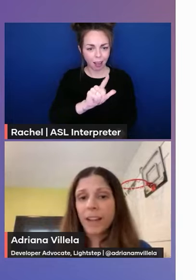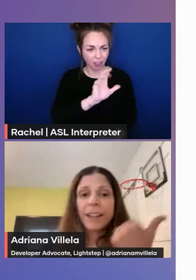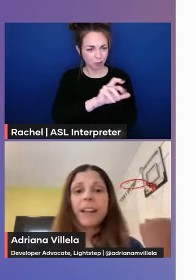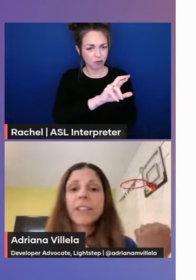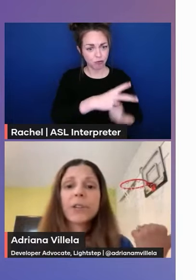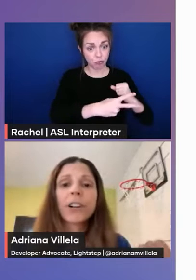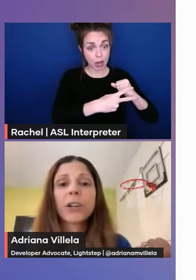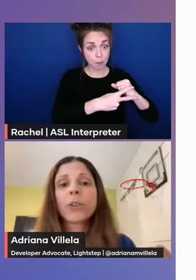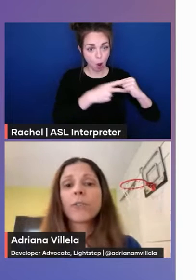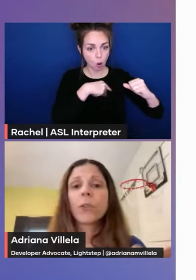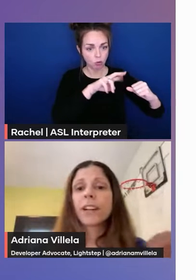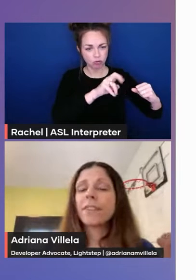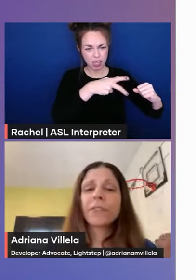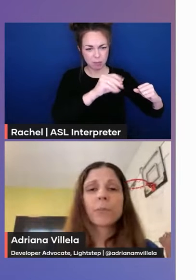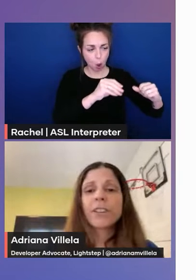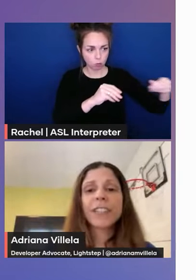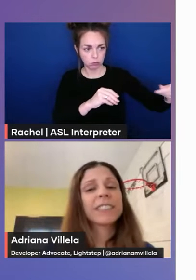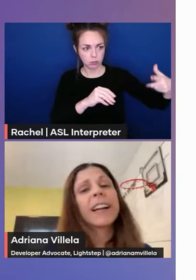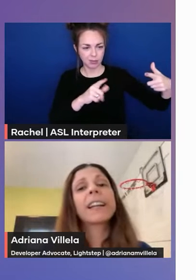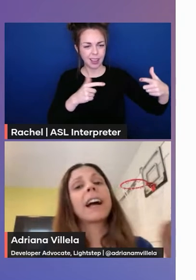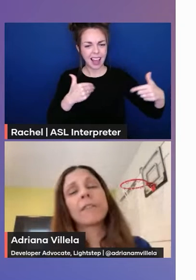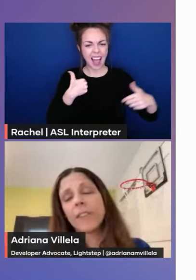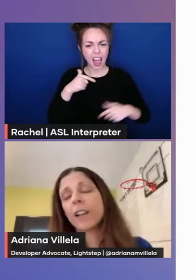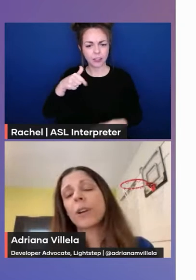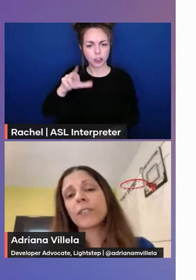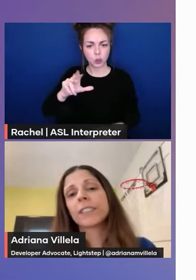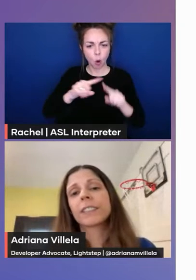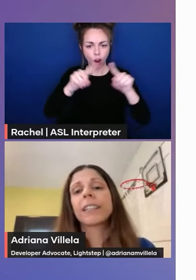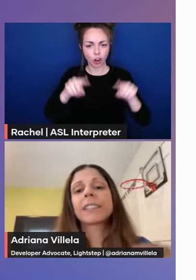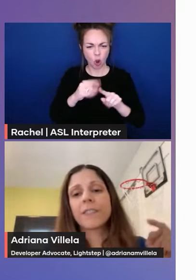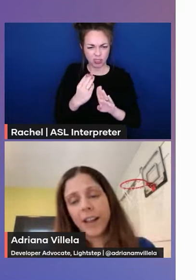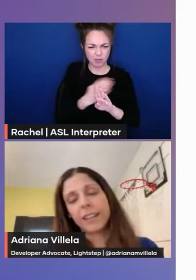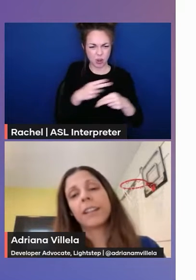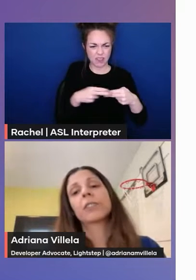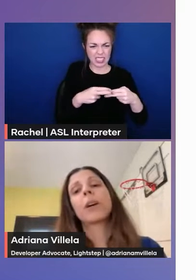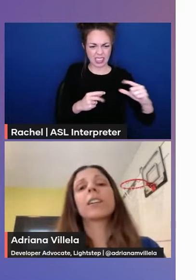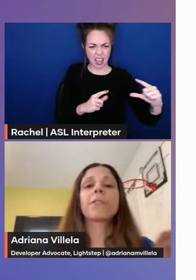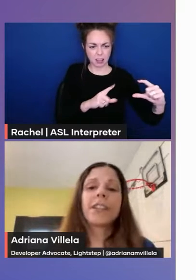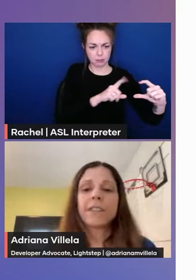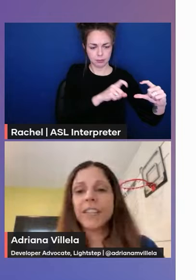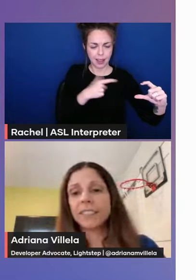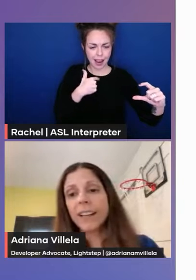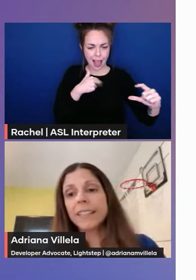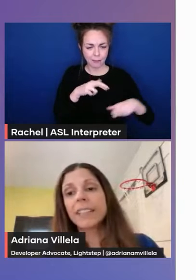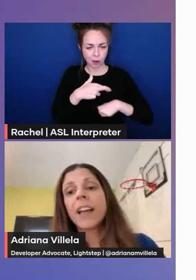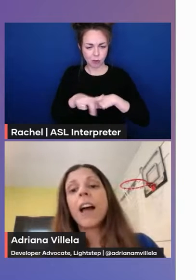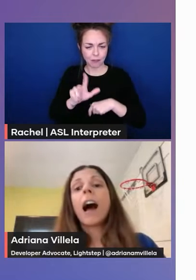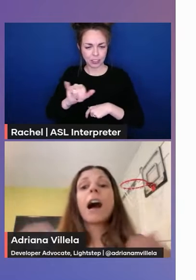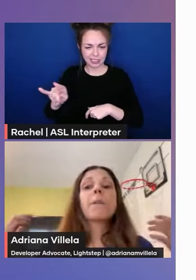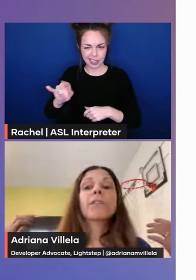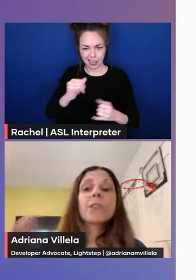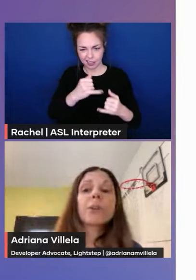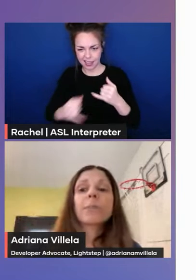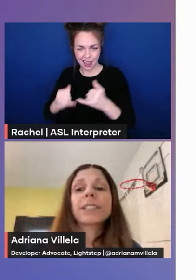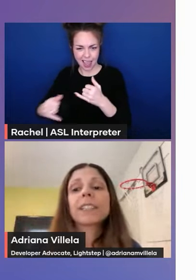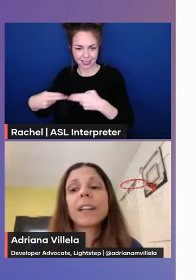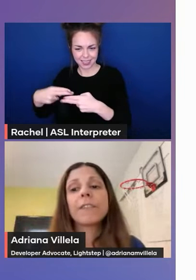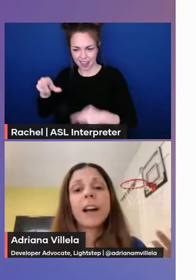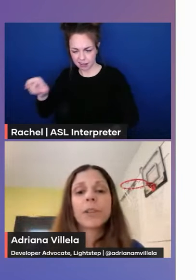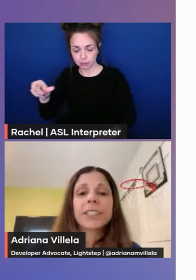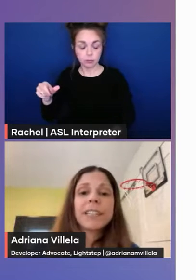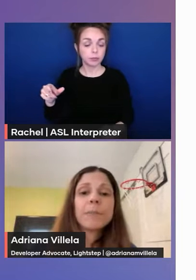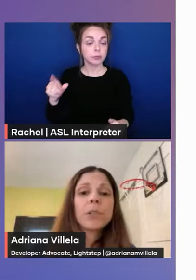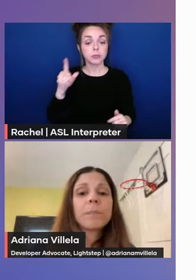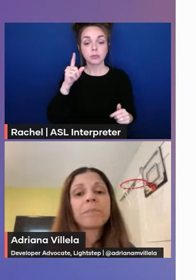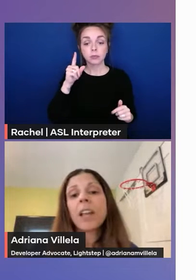I had the QR code for in the previous slide. I have a reference link to that as well at the end of these slides. For the purposes